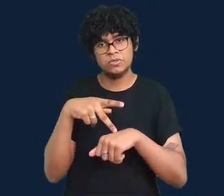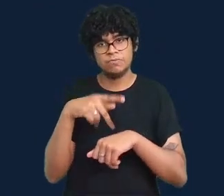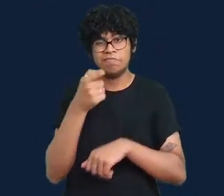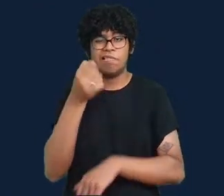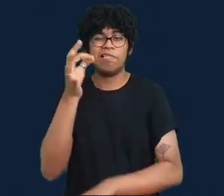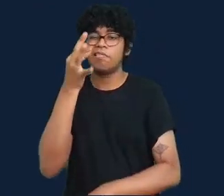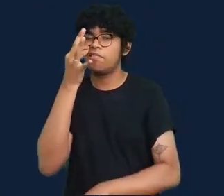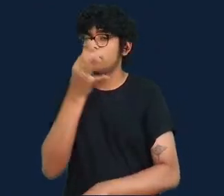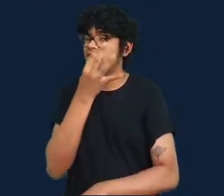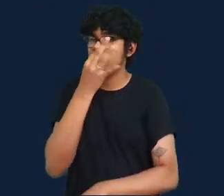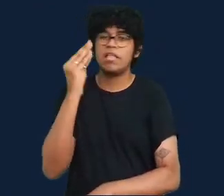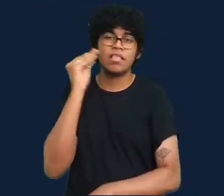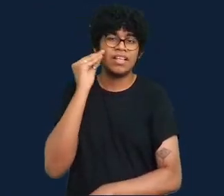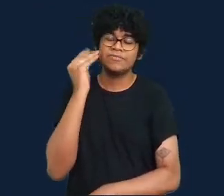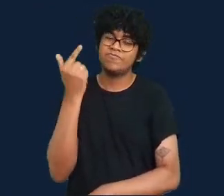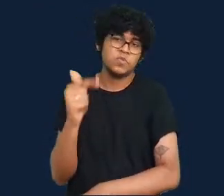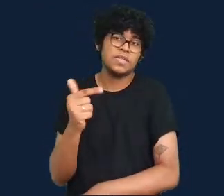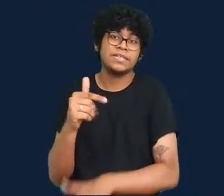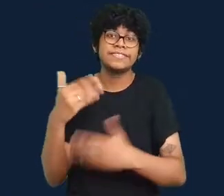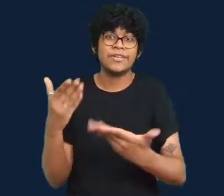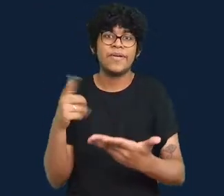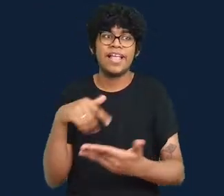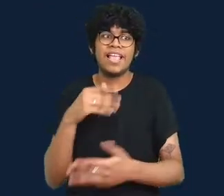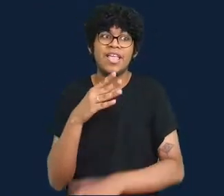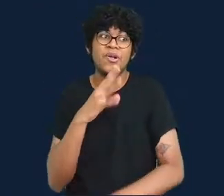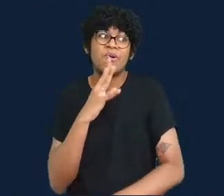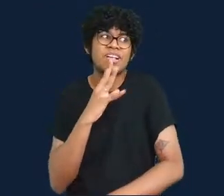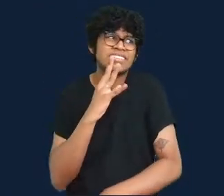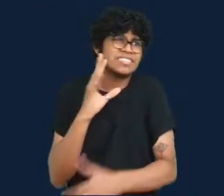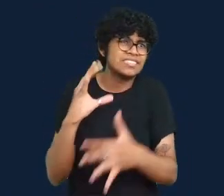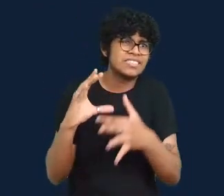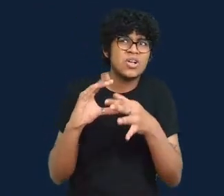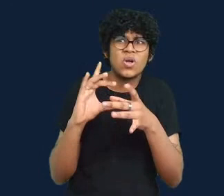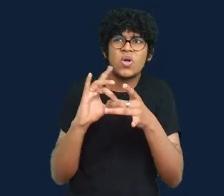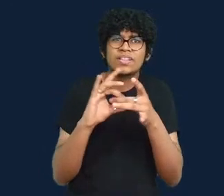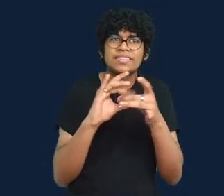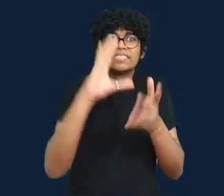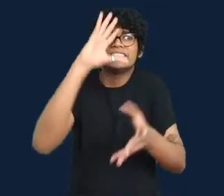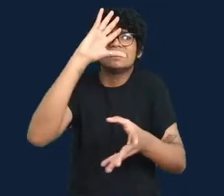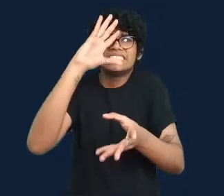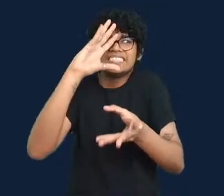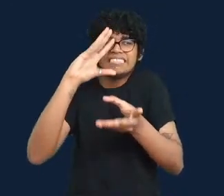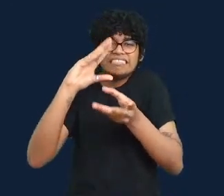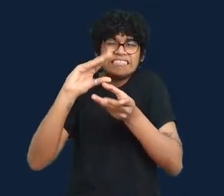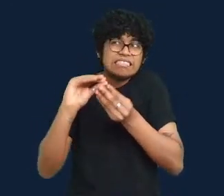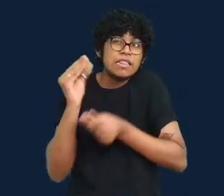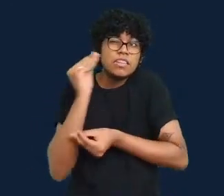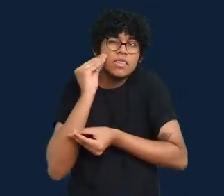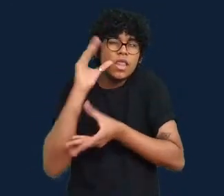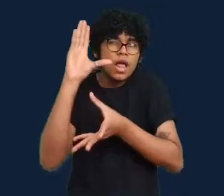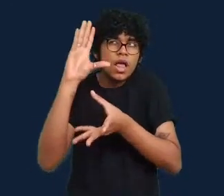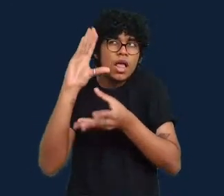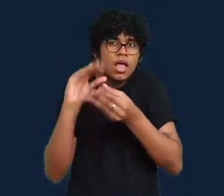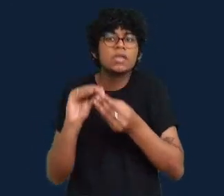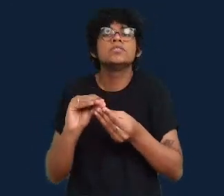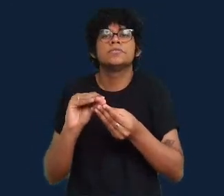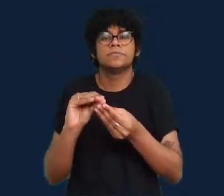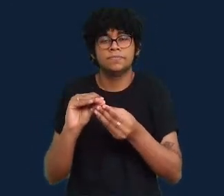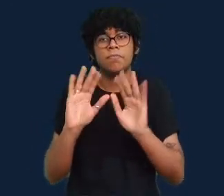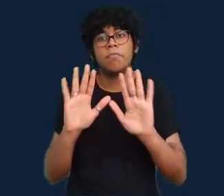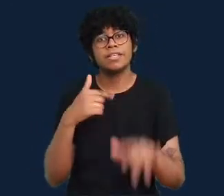knowing the context, our context, right? So, but I was happy when you mentioned